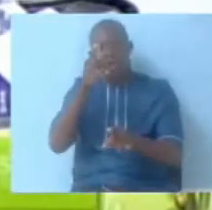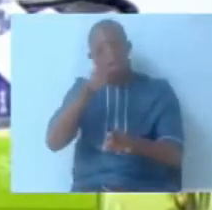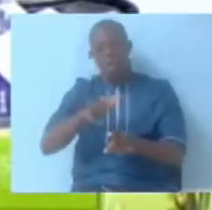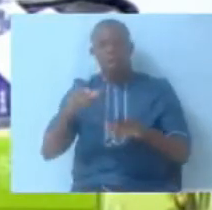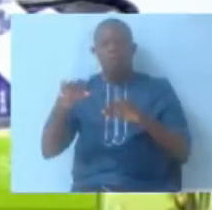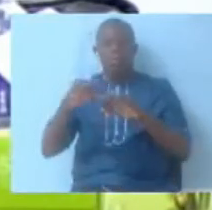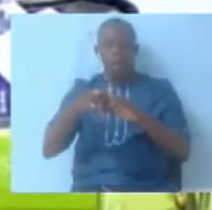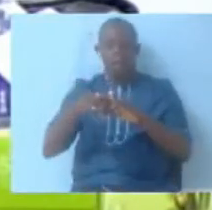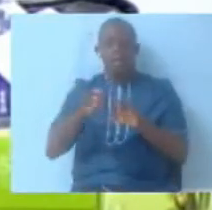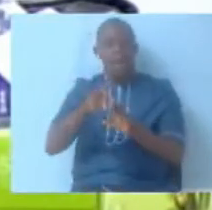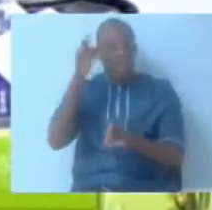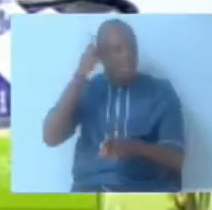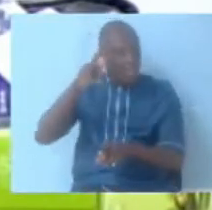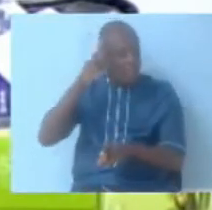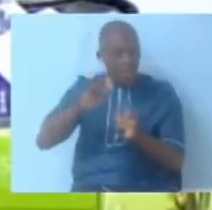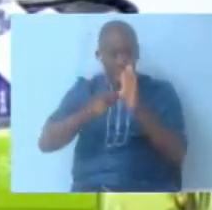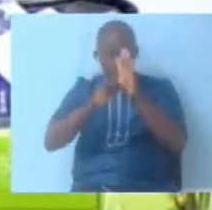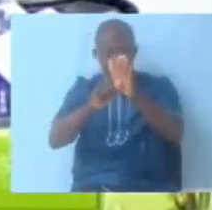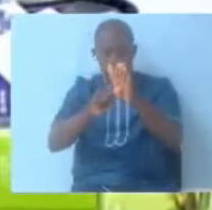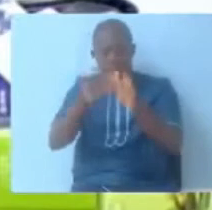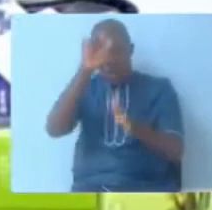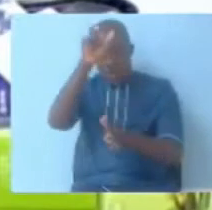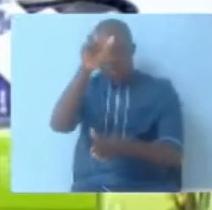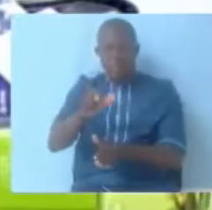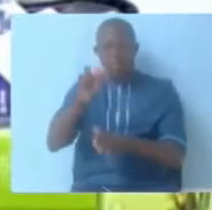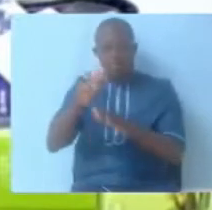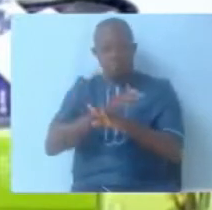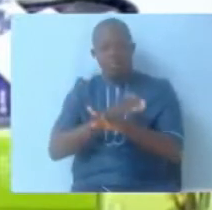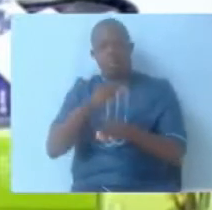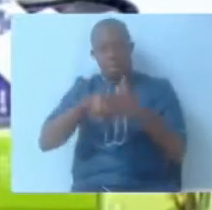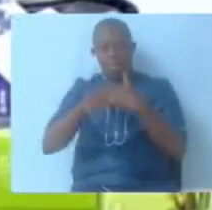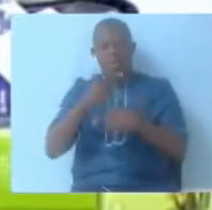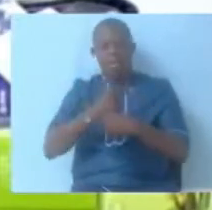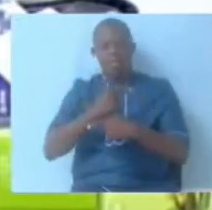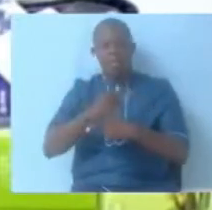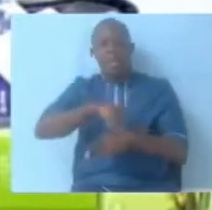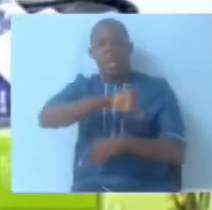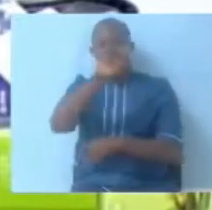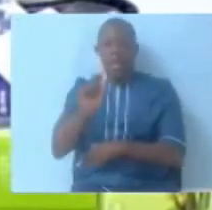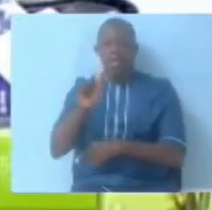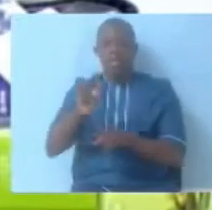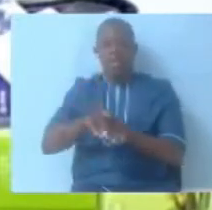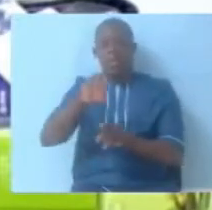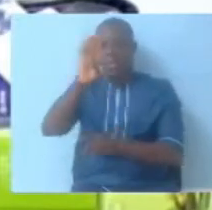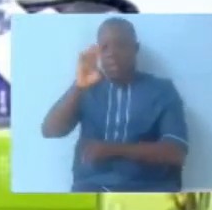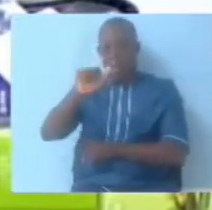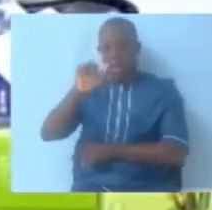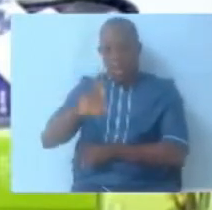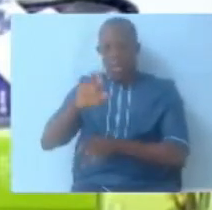lemu anatafutu Liberia la ambassador emembe Gambia jangutumo. And the bar association petitioned the executive